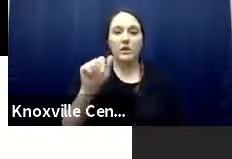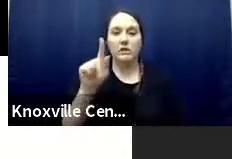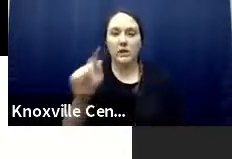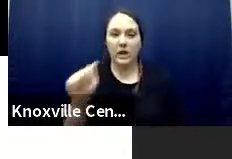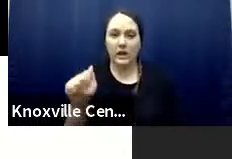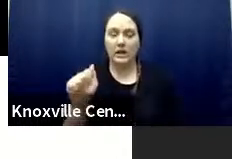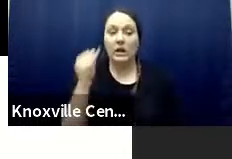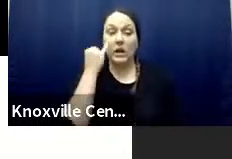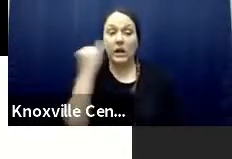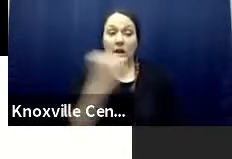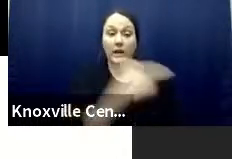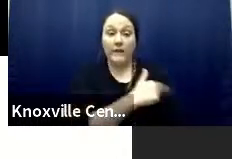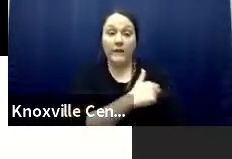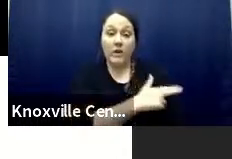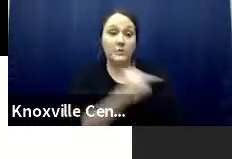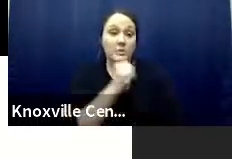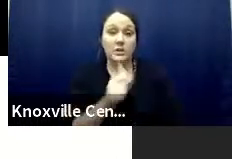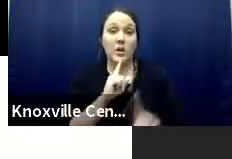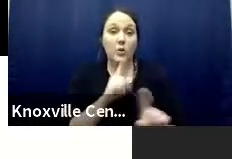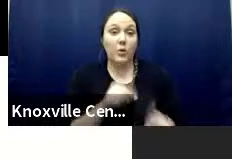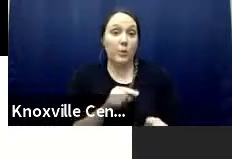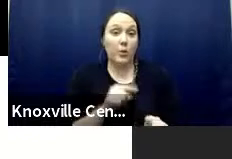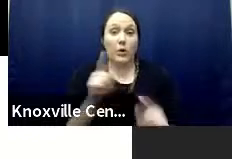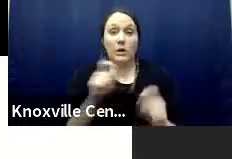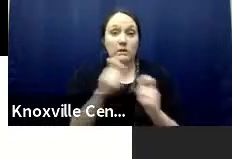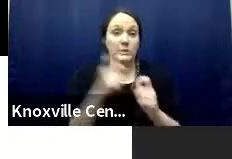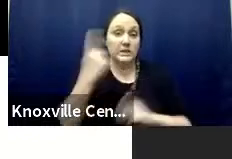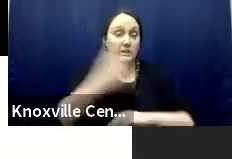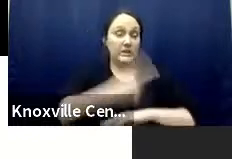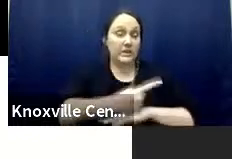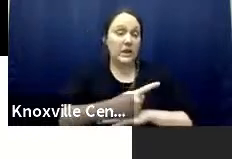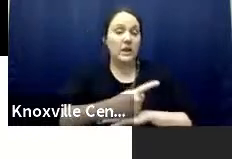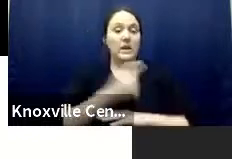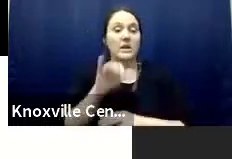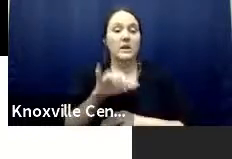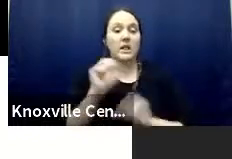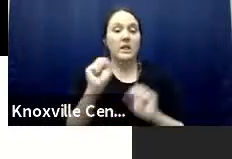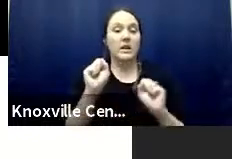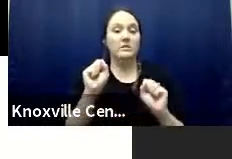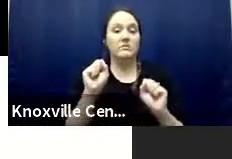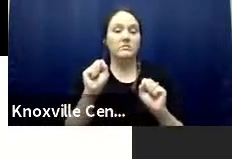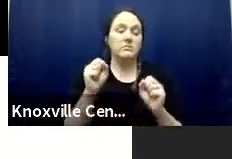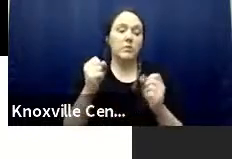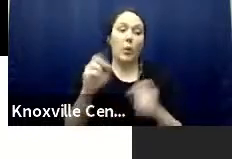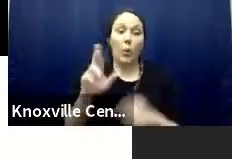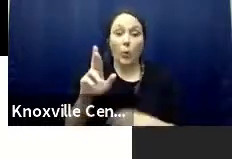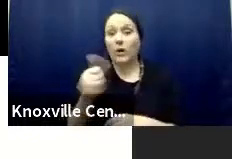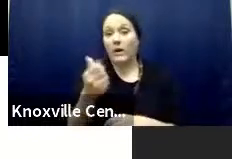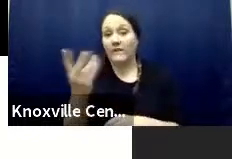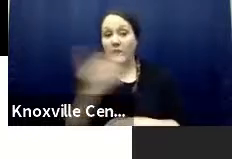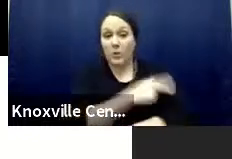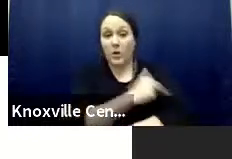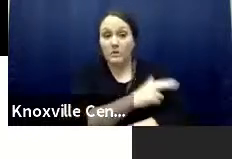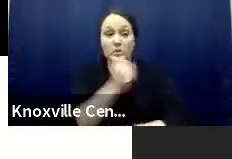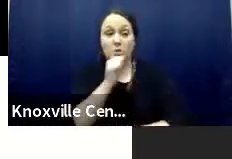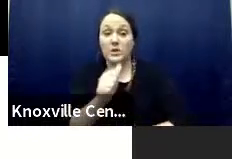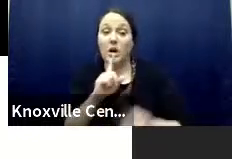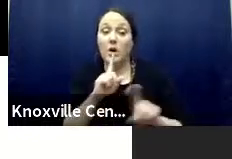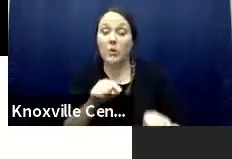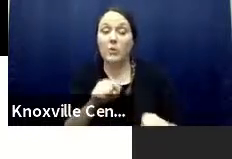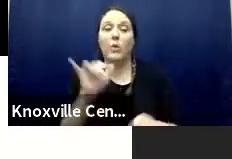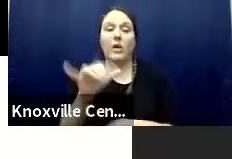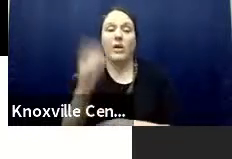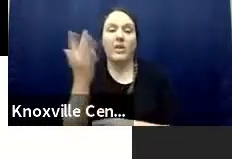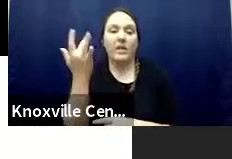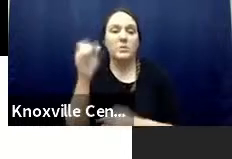where if hospitals didn't report in a particular day, that could be, or more than one did not, that could be a particular reason why it's